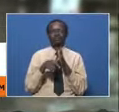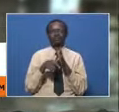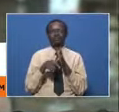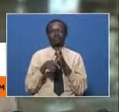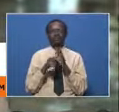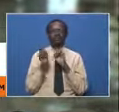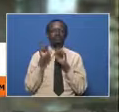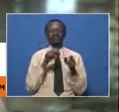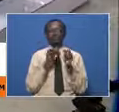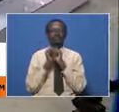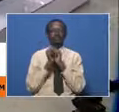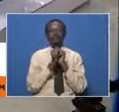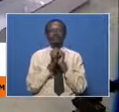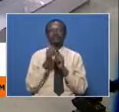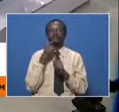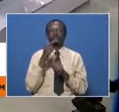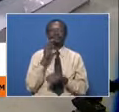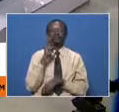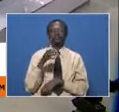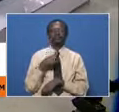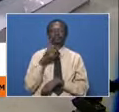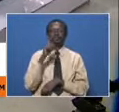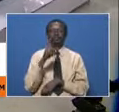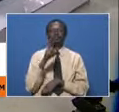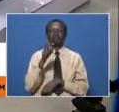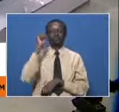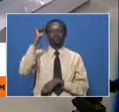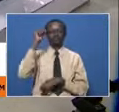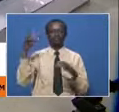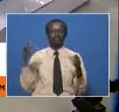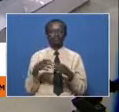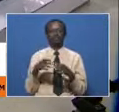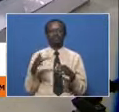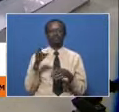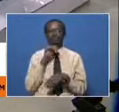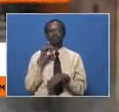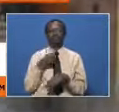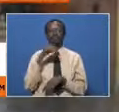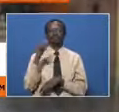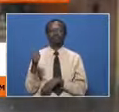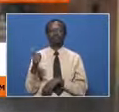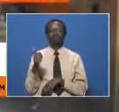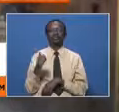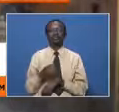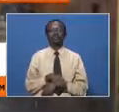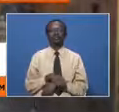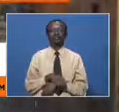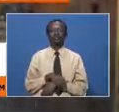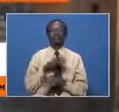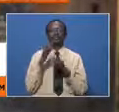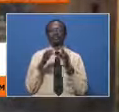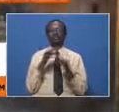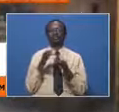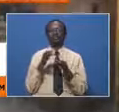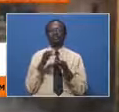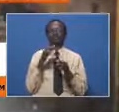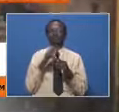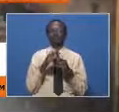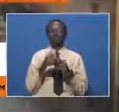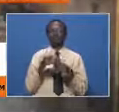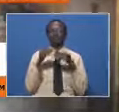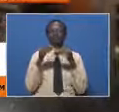and you say, no, we'll only have one party, and that party is a party, and there's no coalition. Effectively, whether you call it alliance or you call it coalition, as long as there's